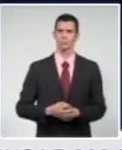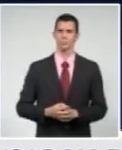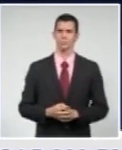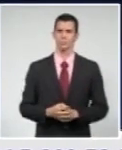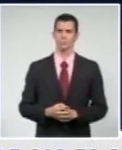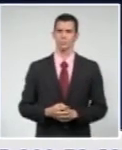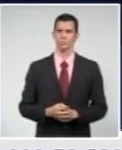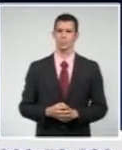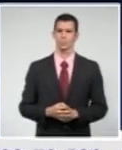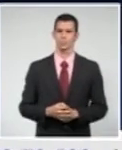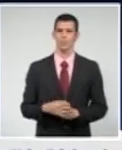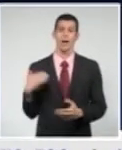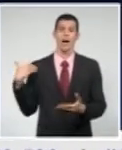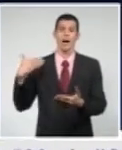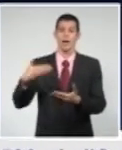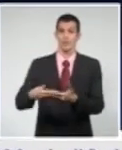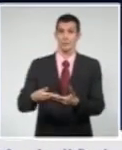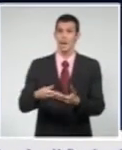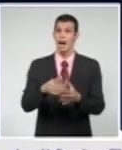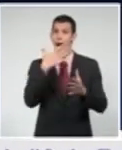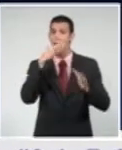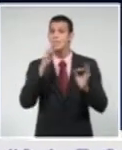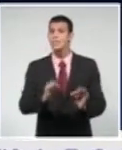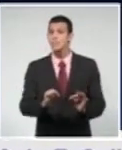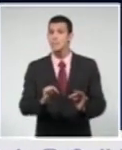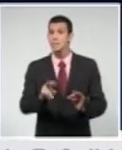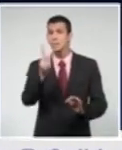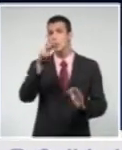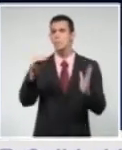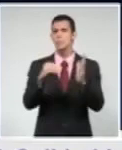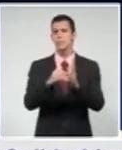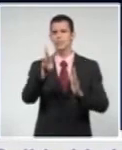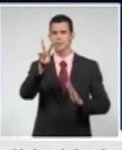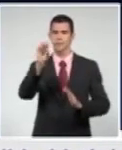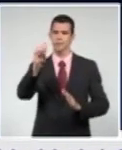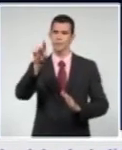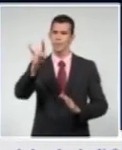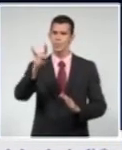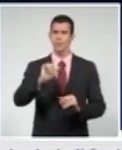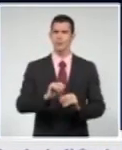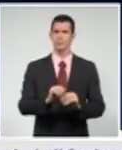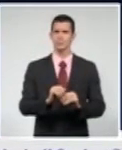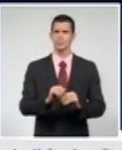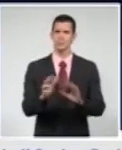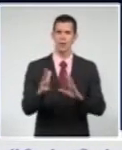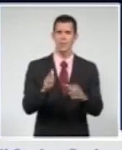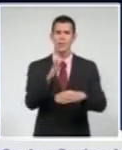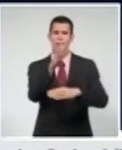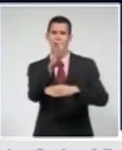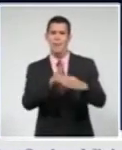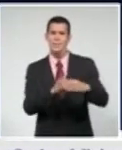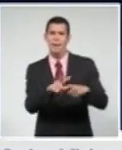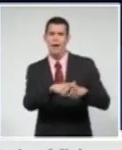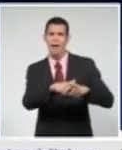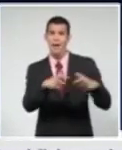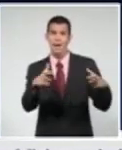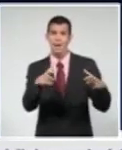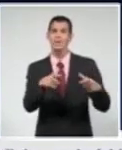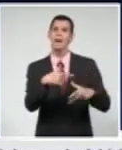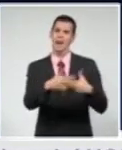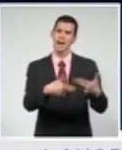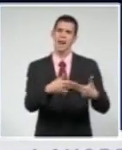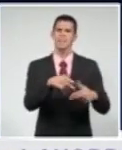the virus. That is why, if we don't adequately protect ourselves, we run the risk of contracting the